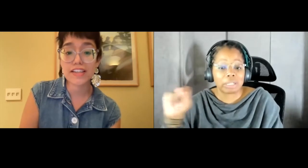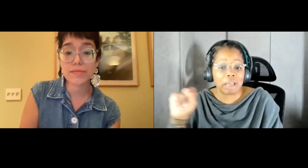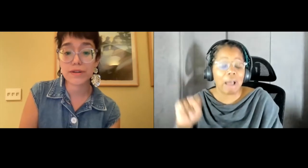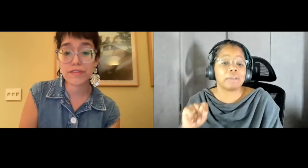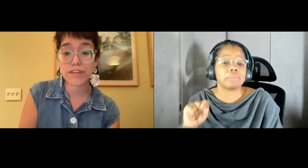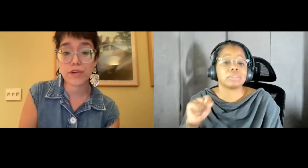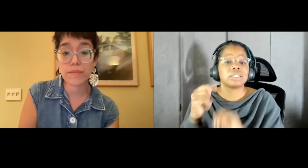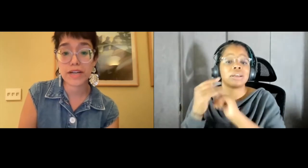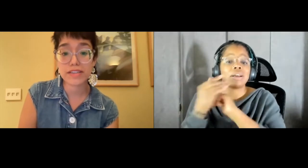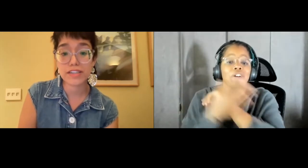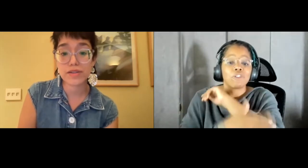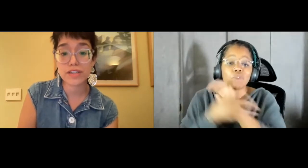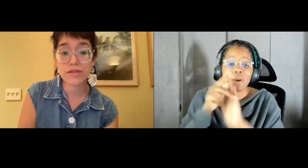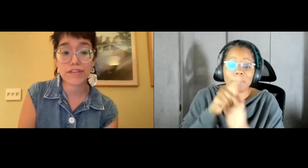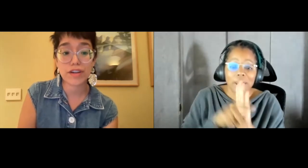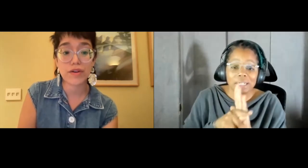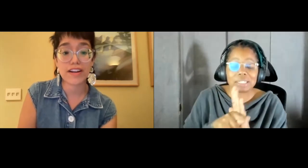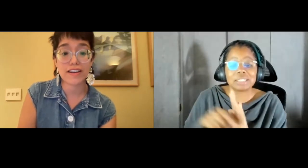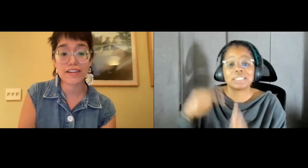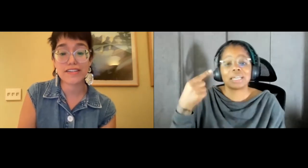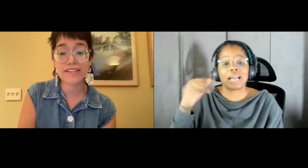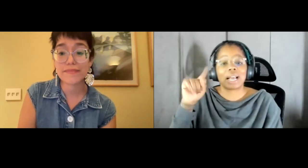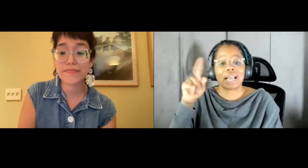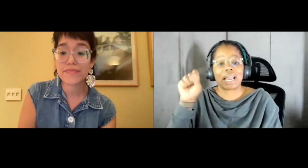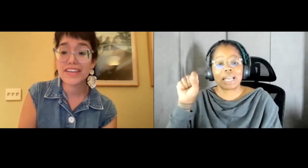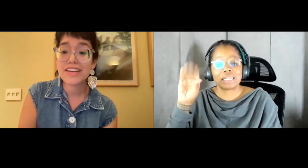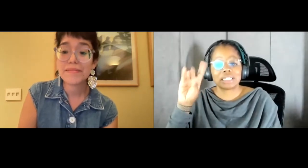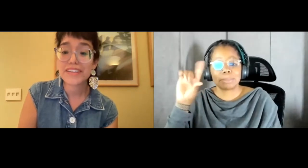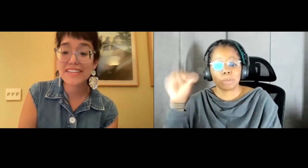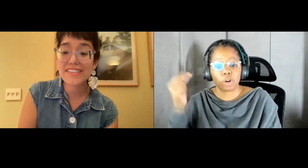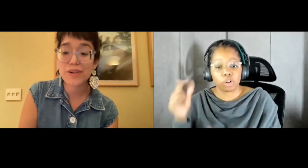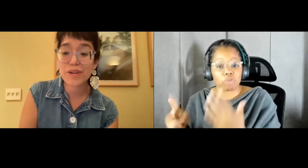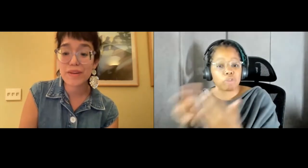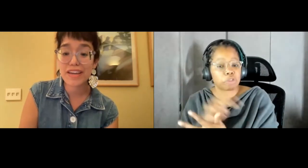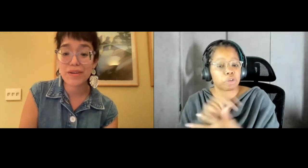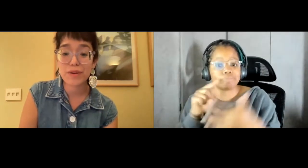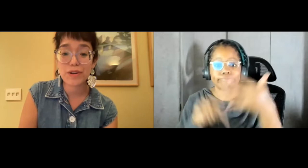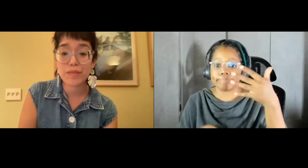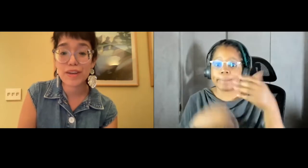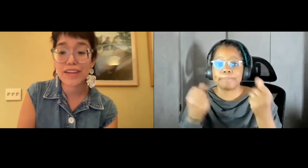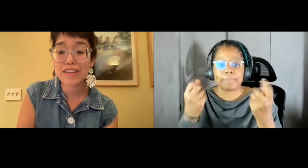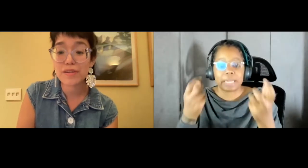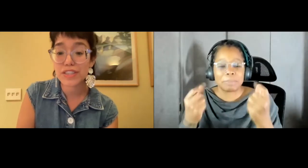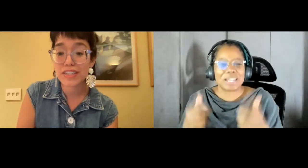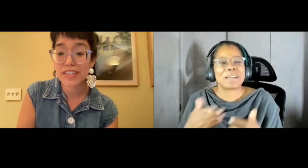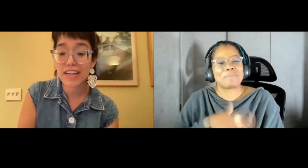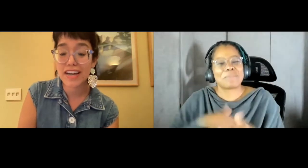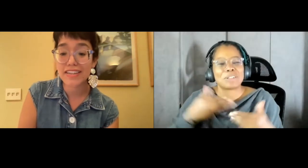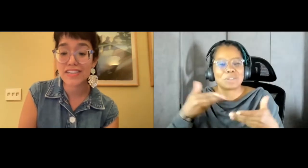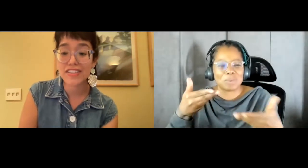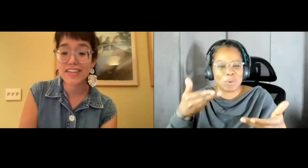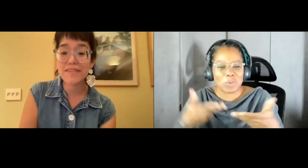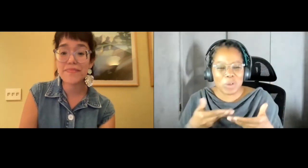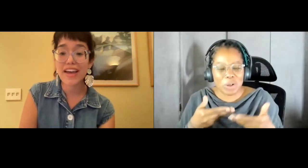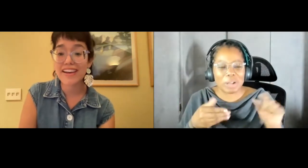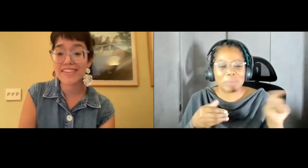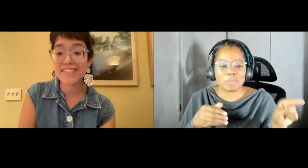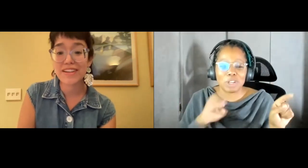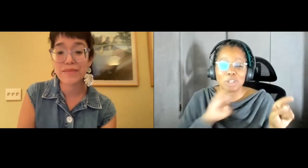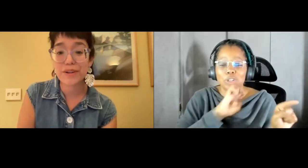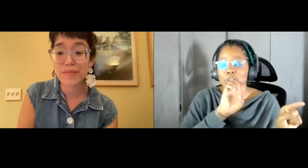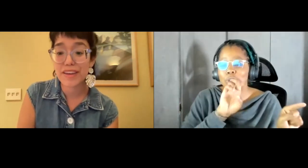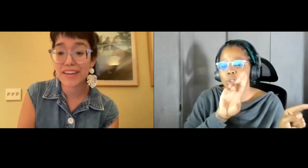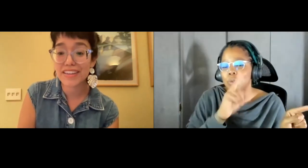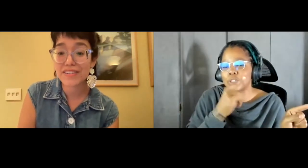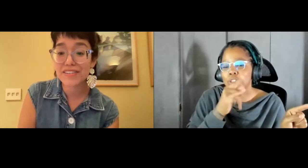Policy, Gettysburg Review, Massachusetts Review, and others. Please join me in welcoming Eugene and Gina, and